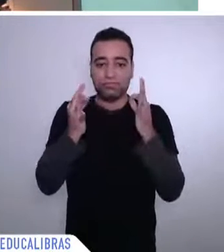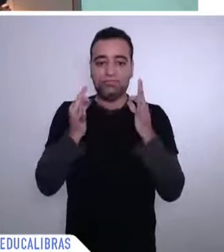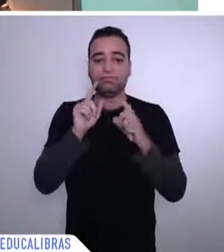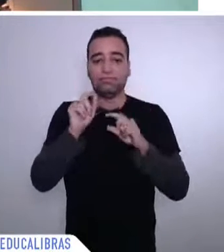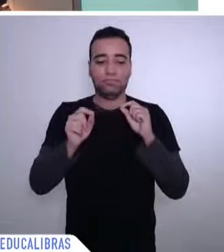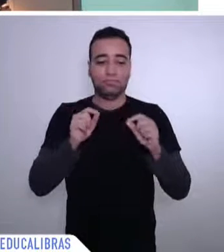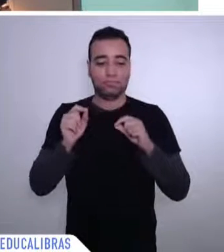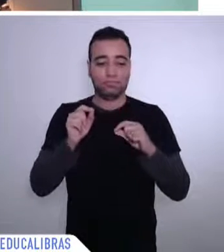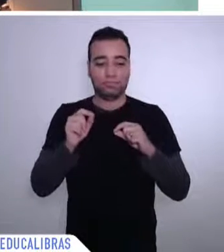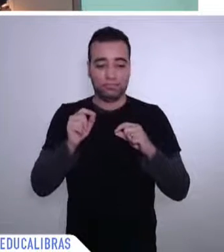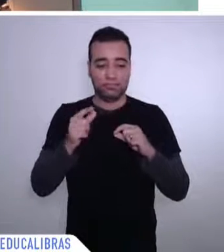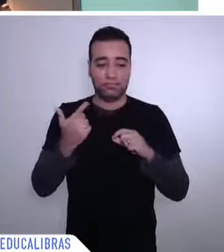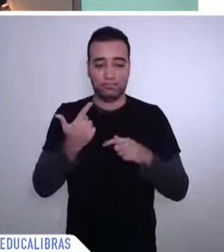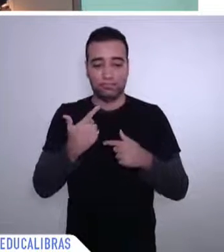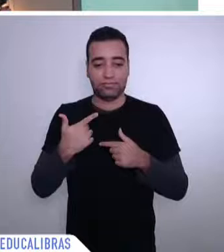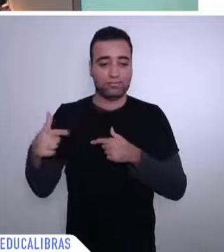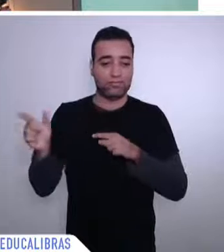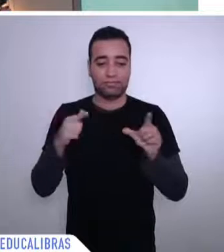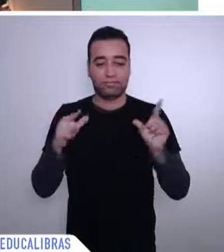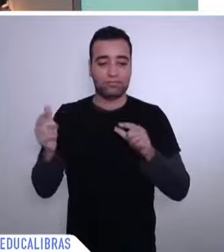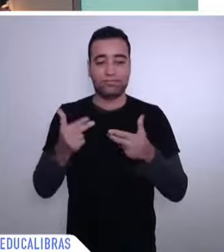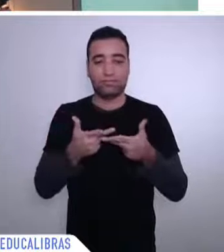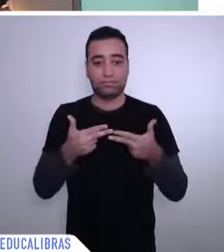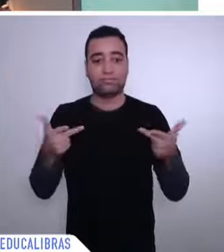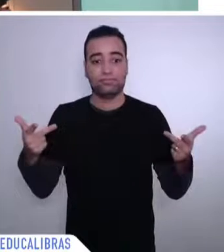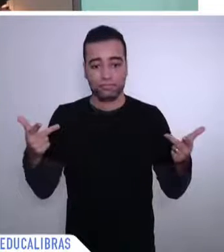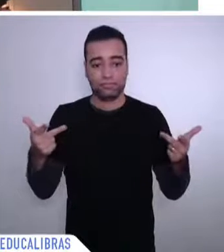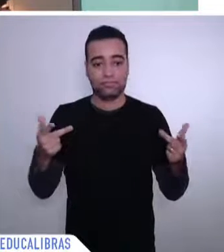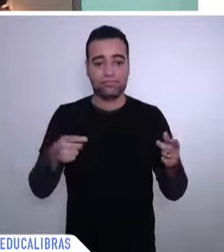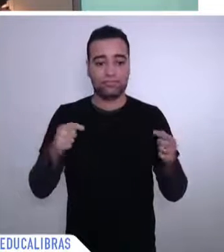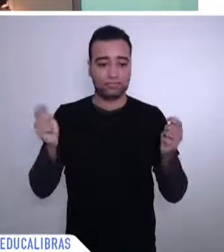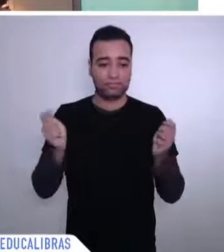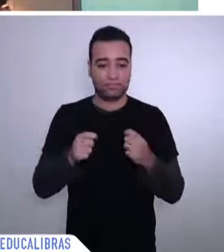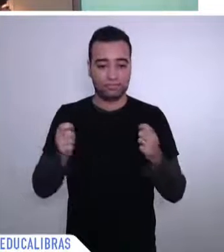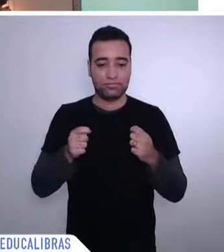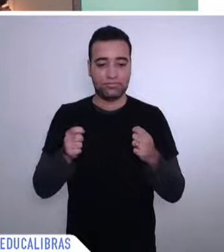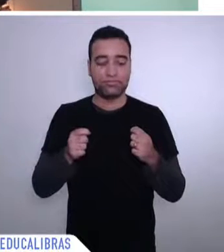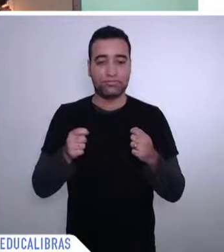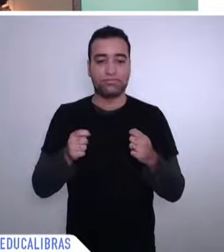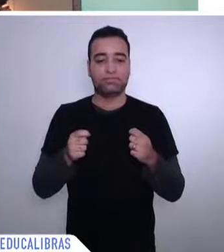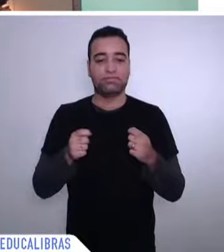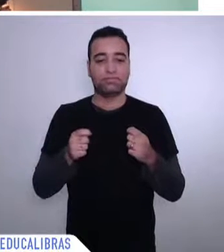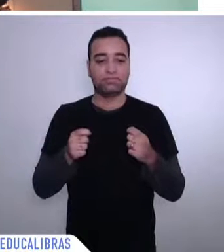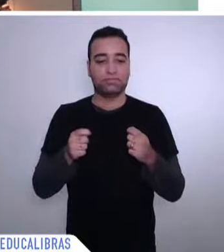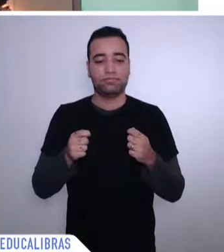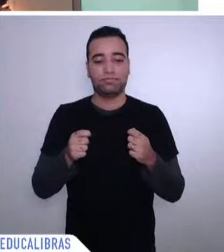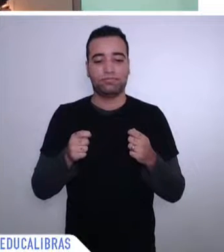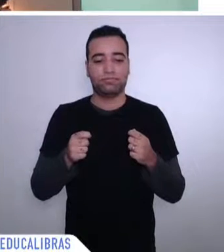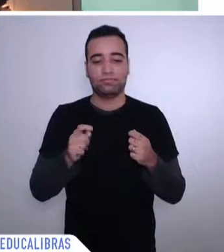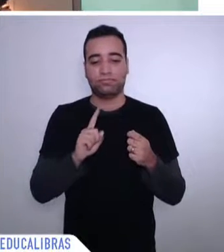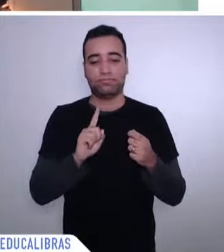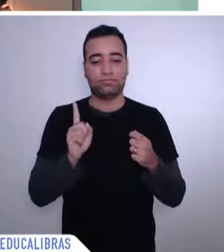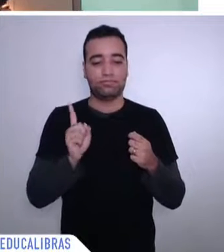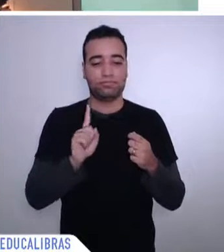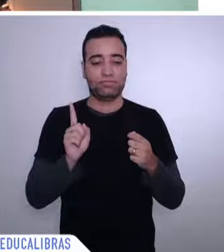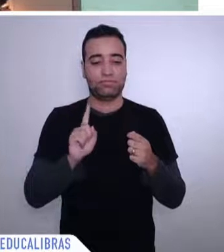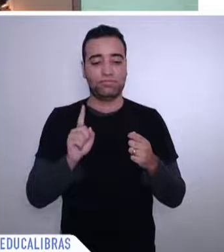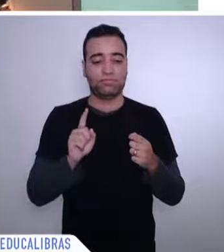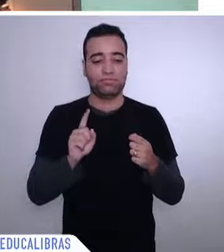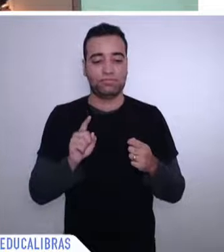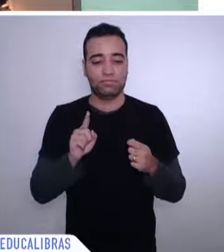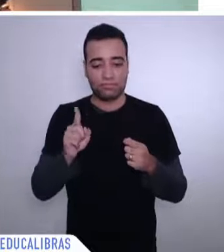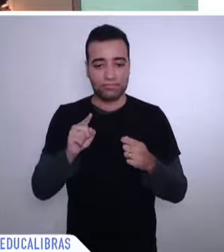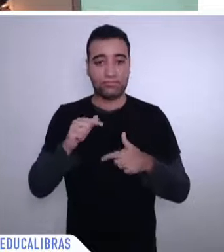like to call the attention to is the idea of considering other forces